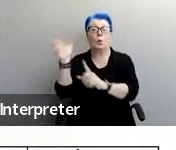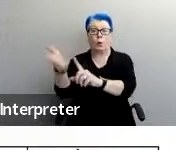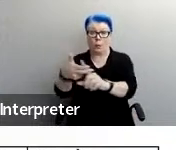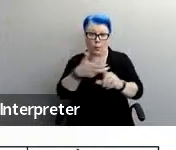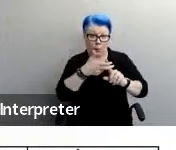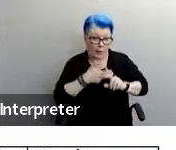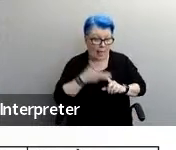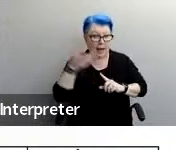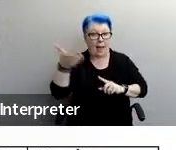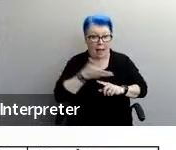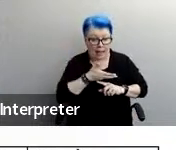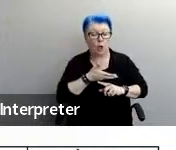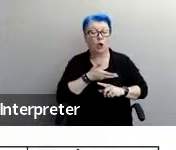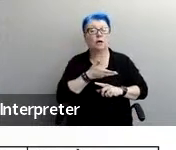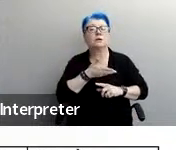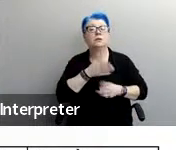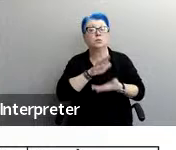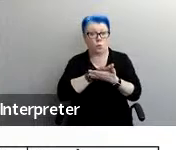nurses.